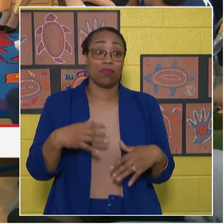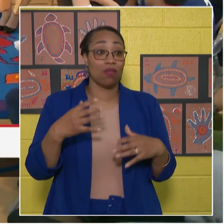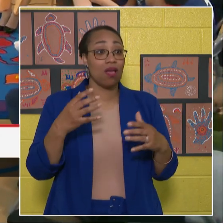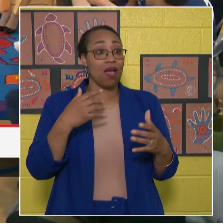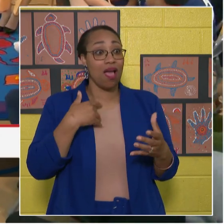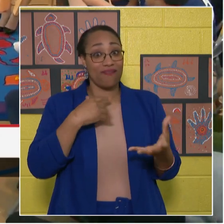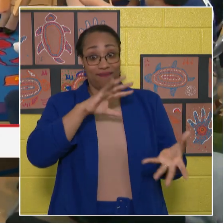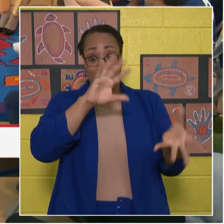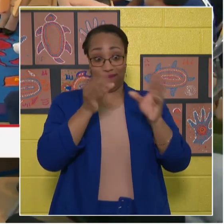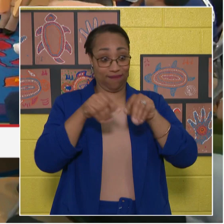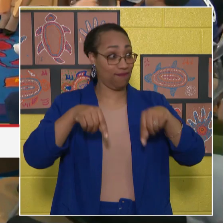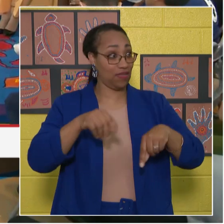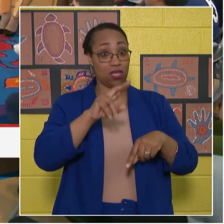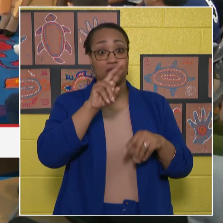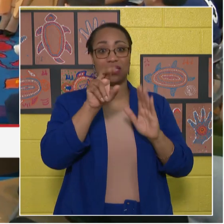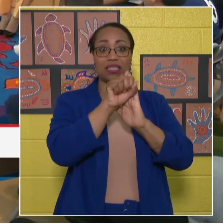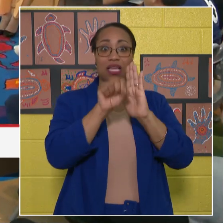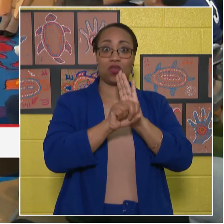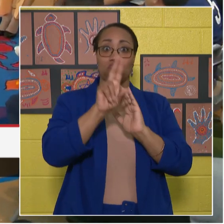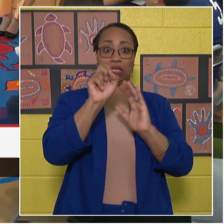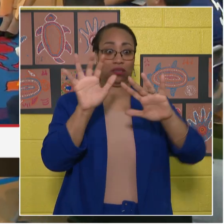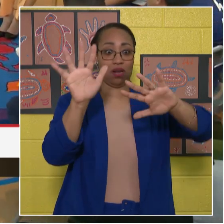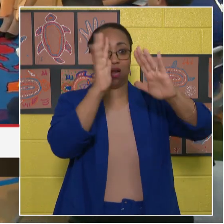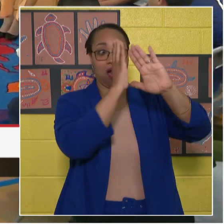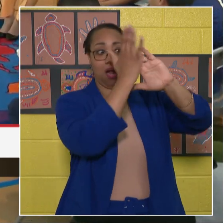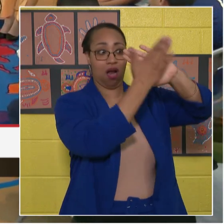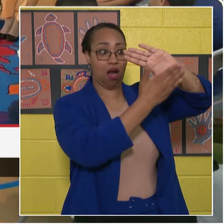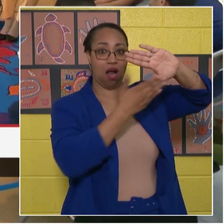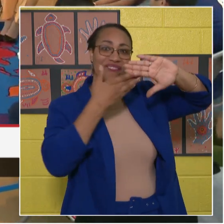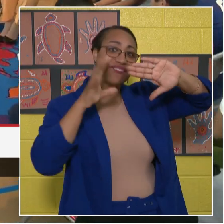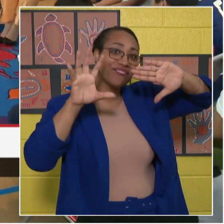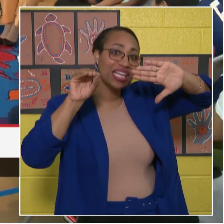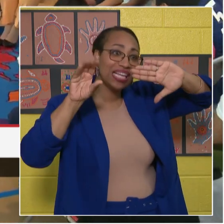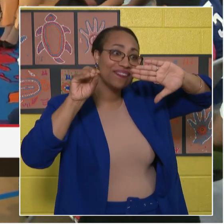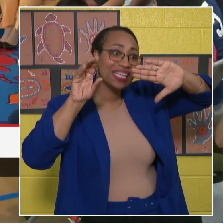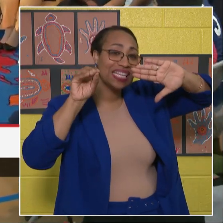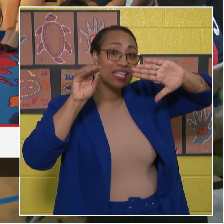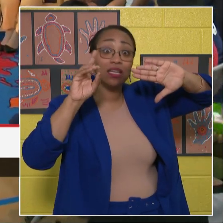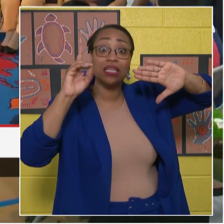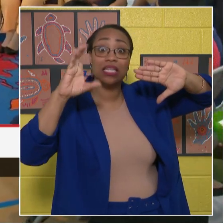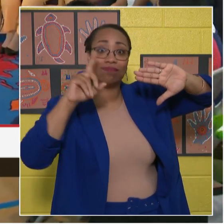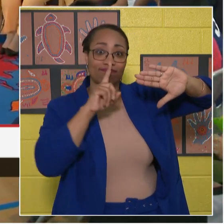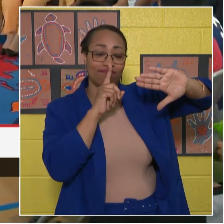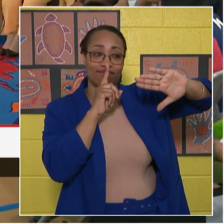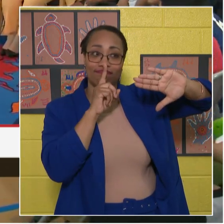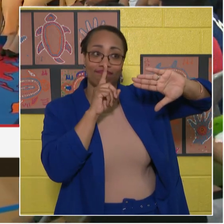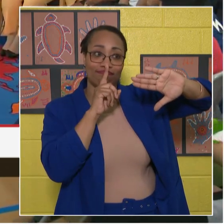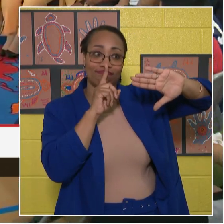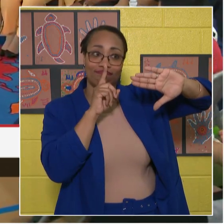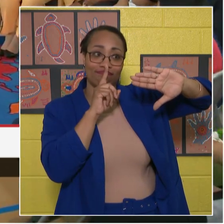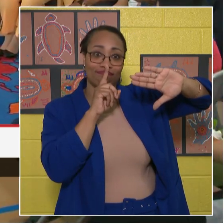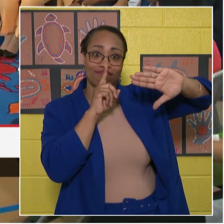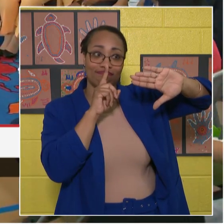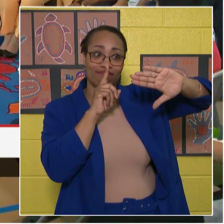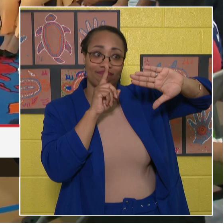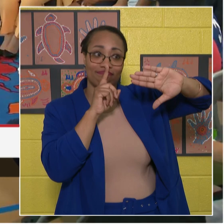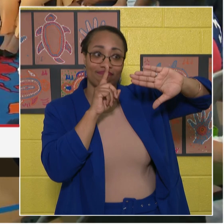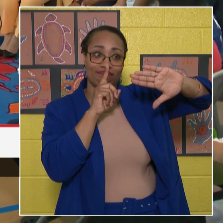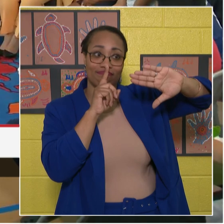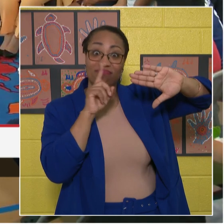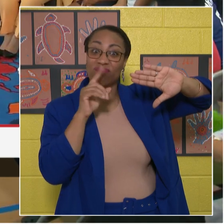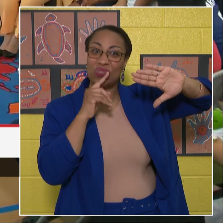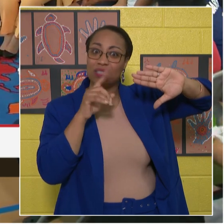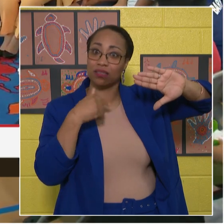And DC is not one of them. We are unique in the United States